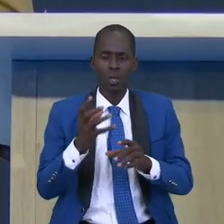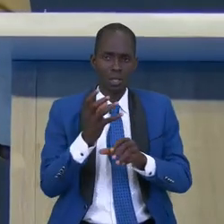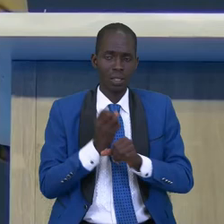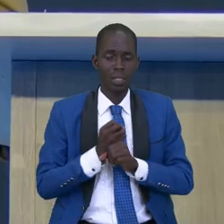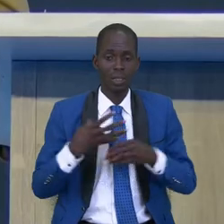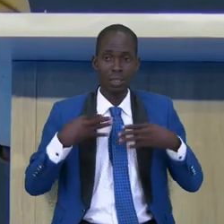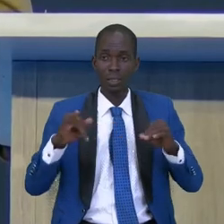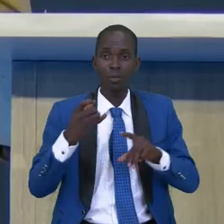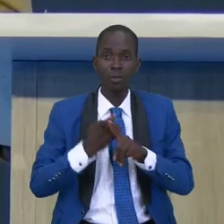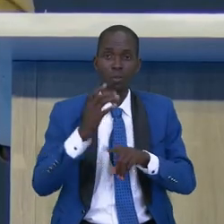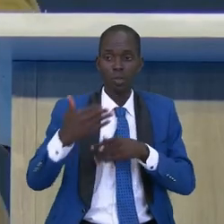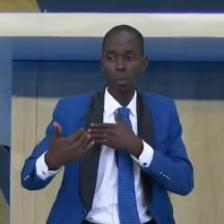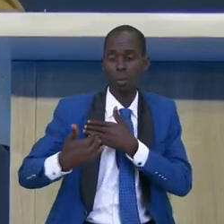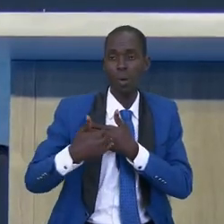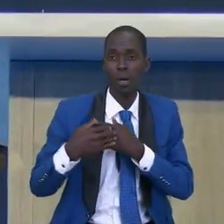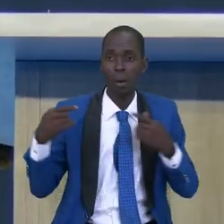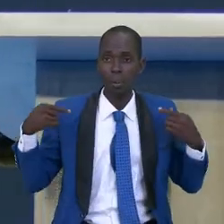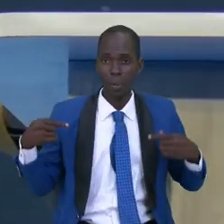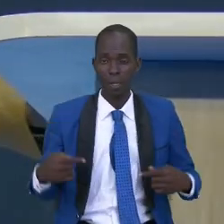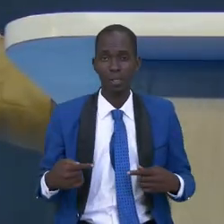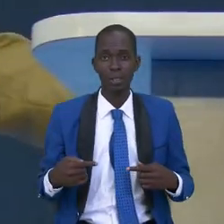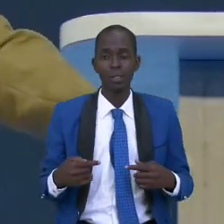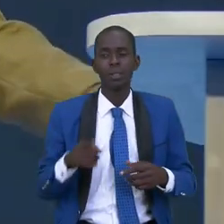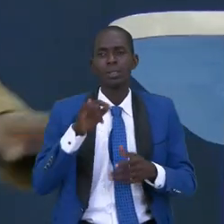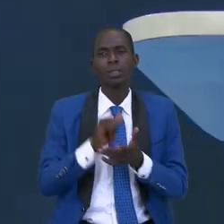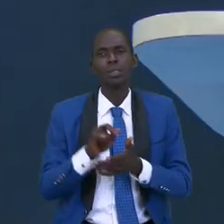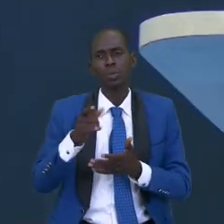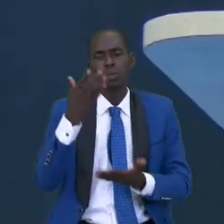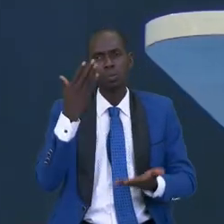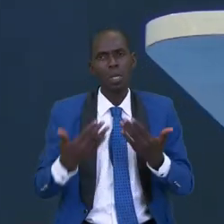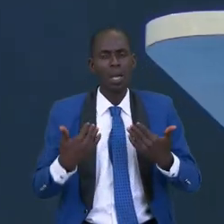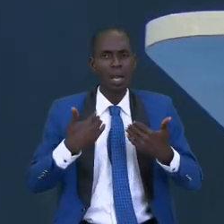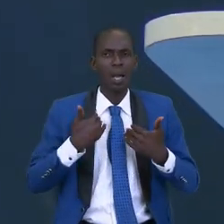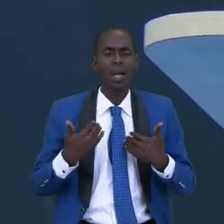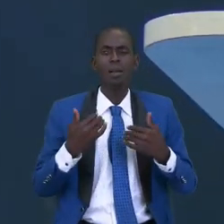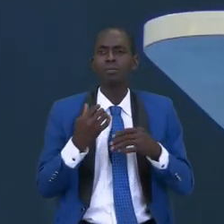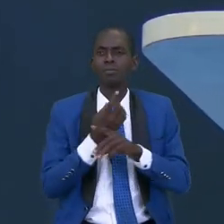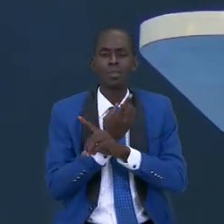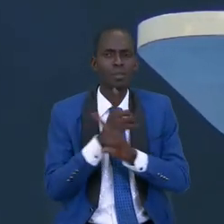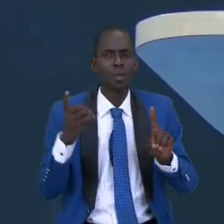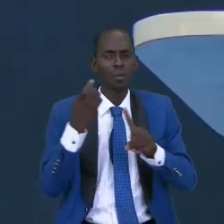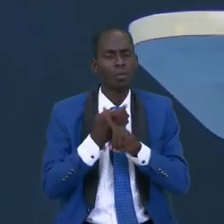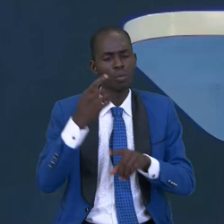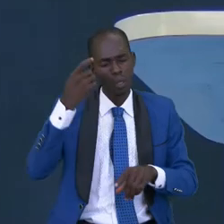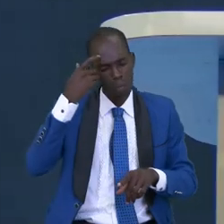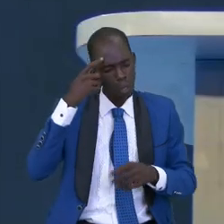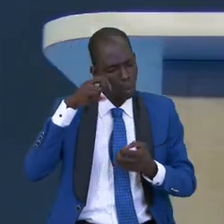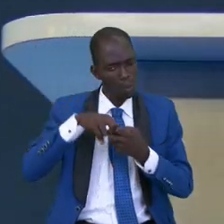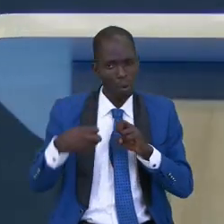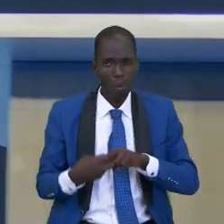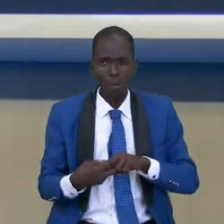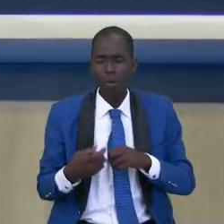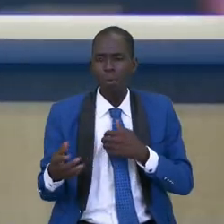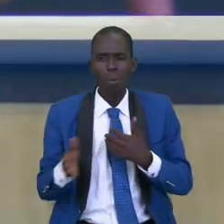that might happen, that my brain problem might vanish away. Whatever the